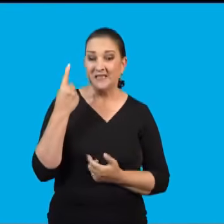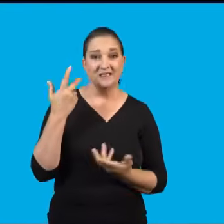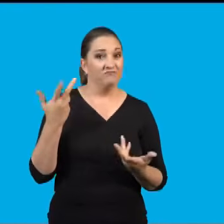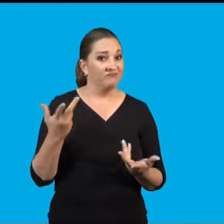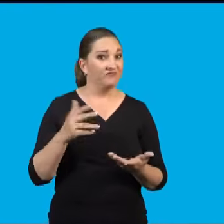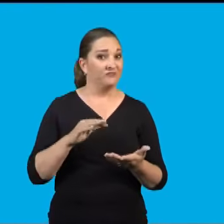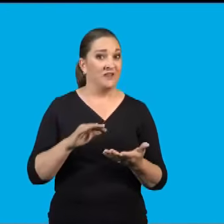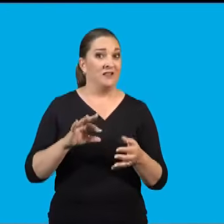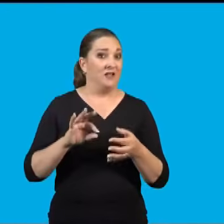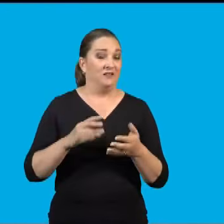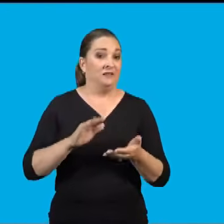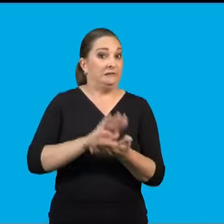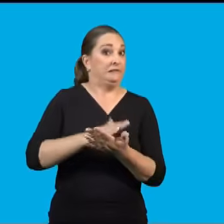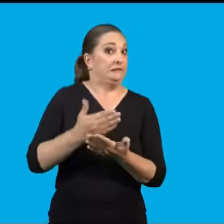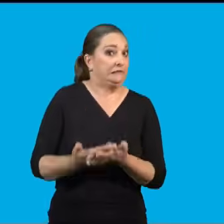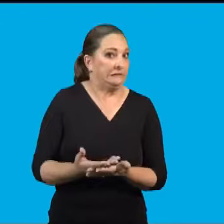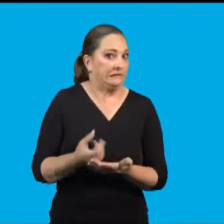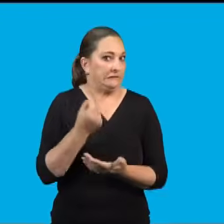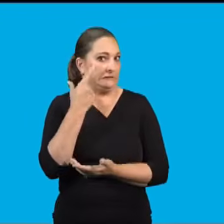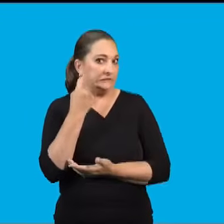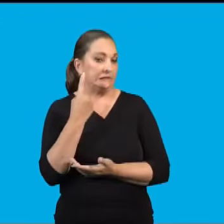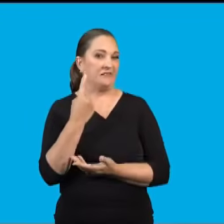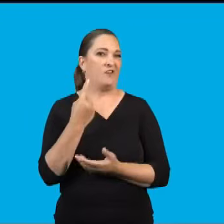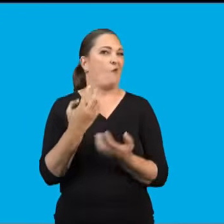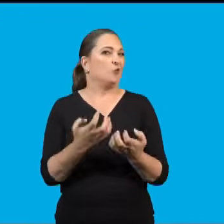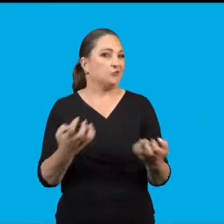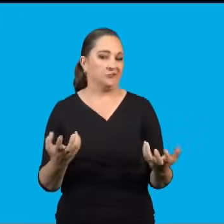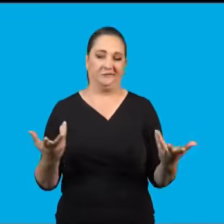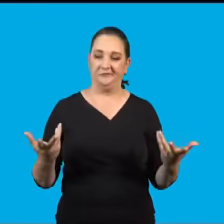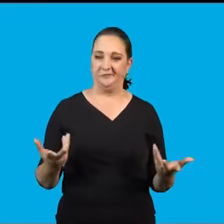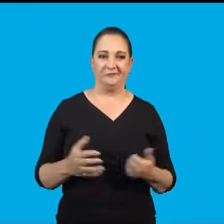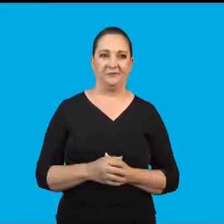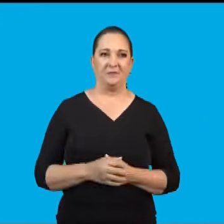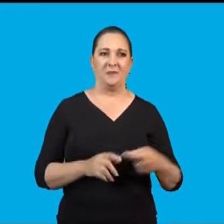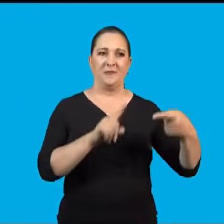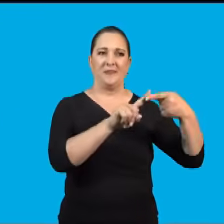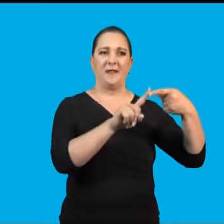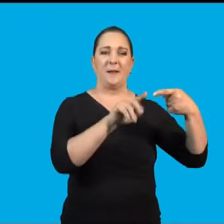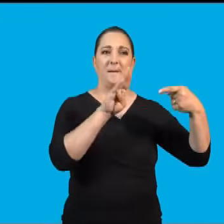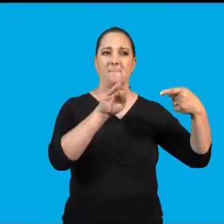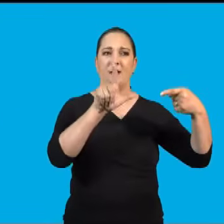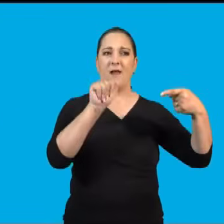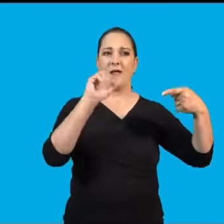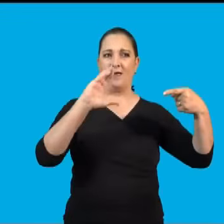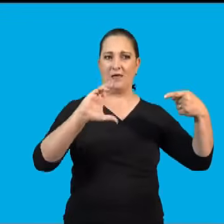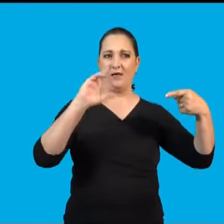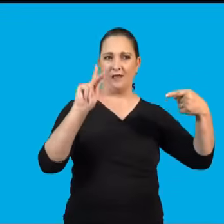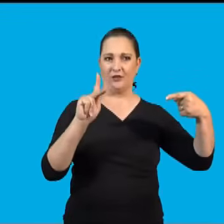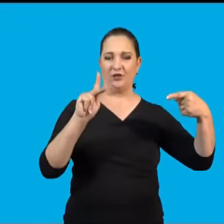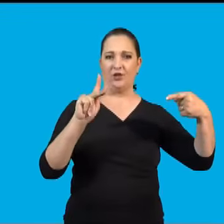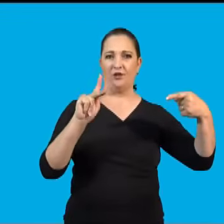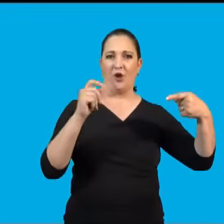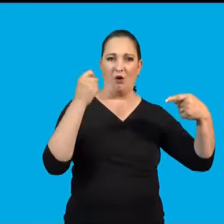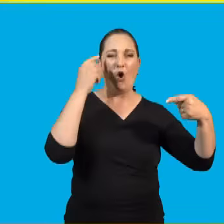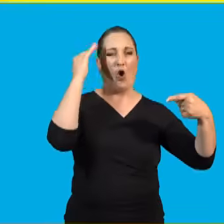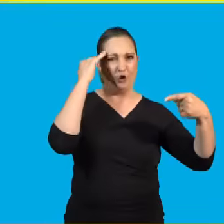comprehension and interpretation of sources. So these words, like black consciousness, you should be